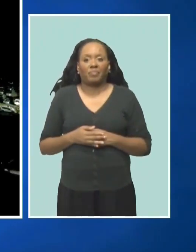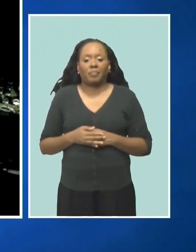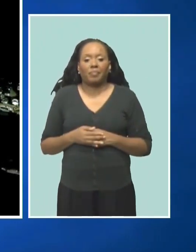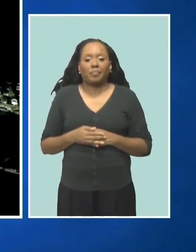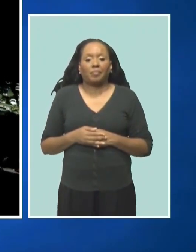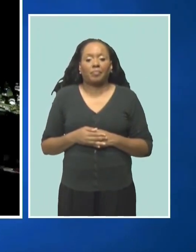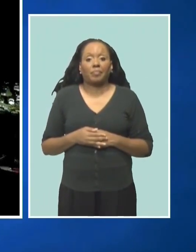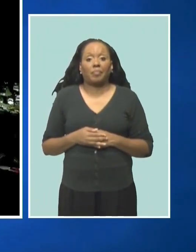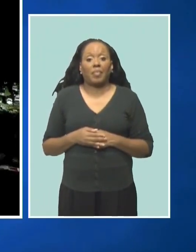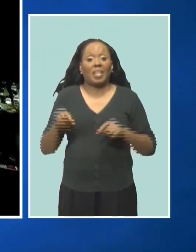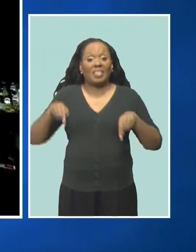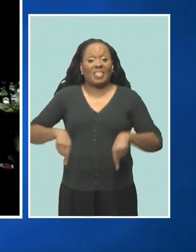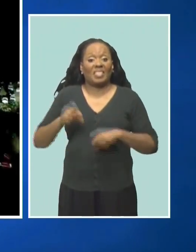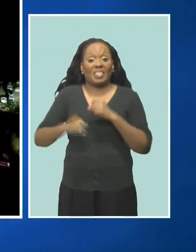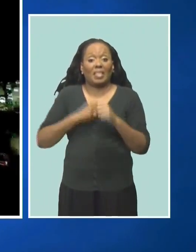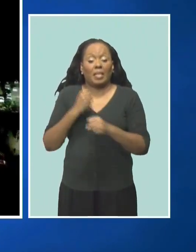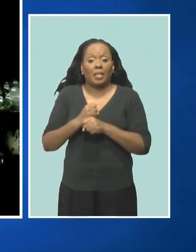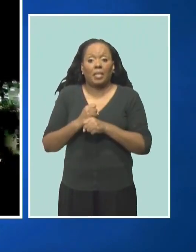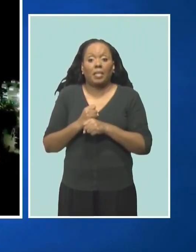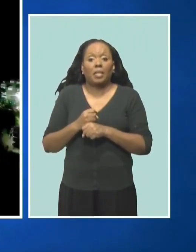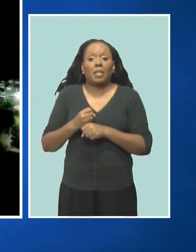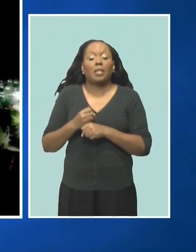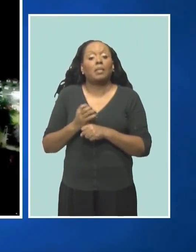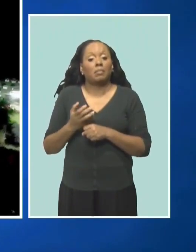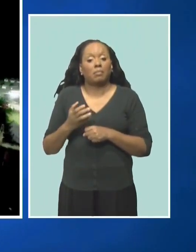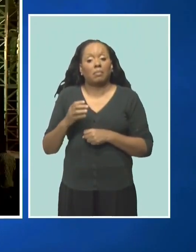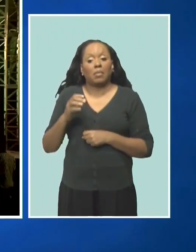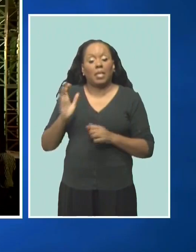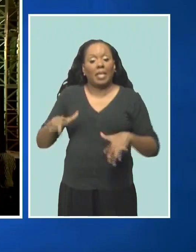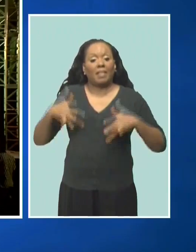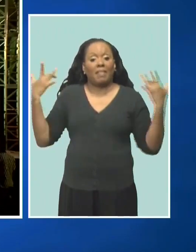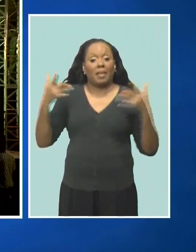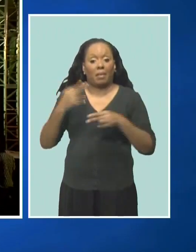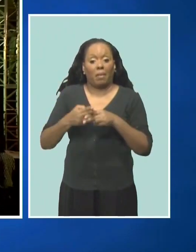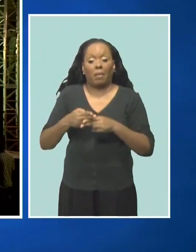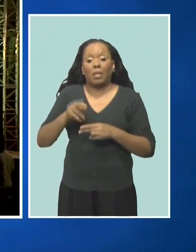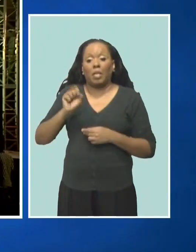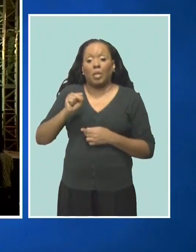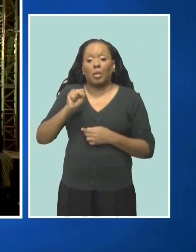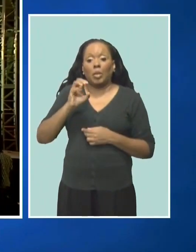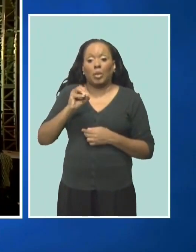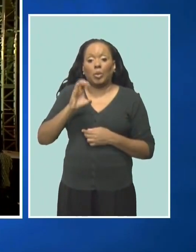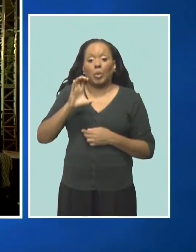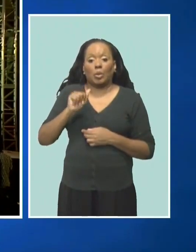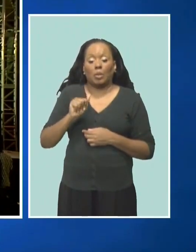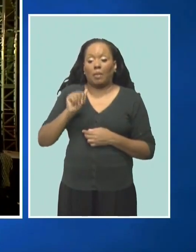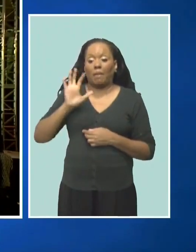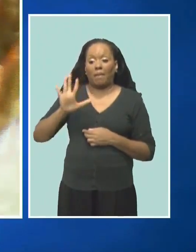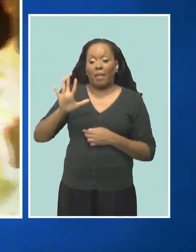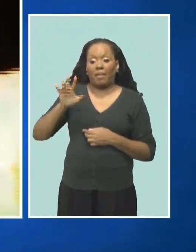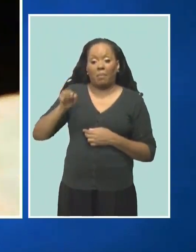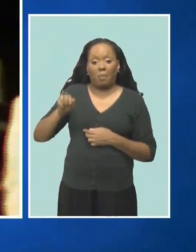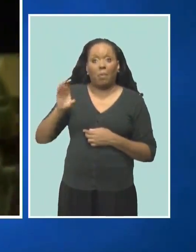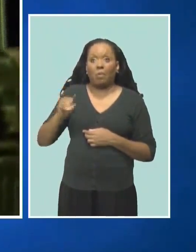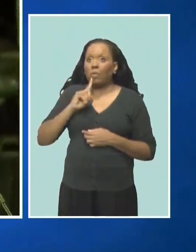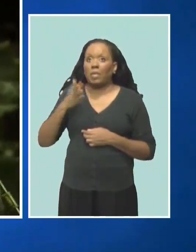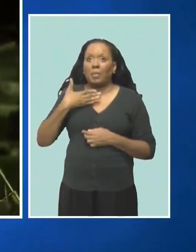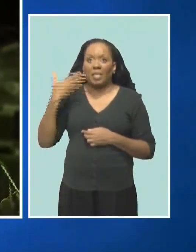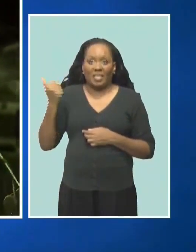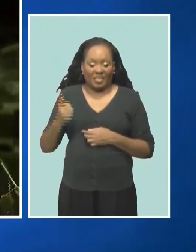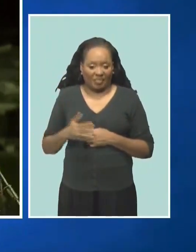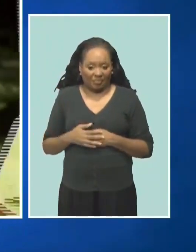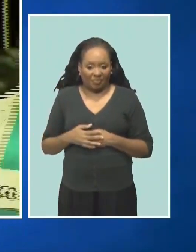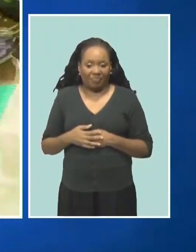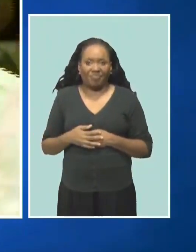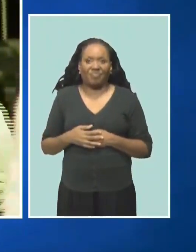5.0 event, which attracted more than 10,000 patrons, was the best event for the season. The three-time monarch, who